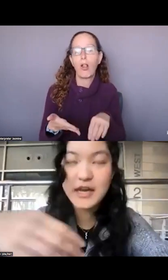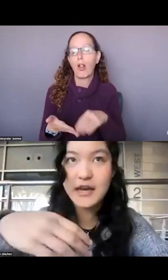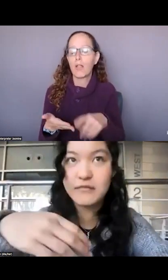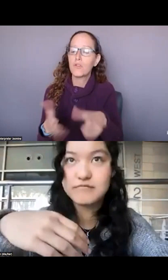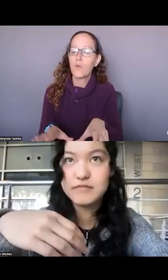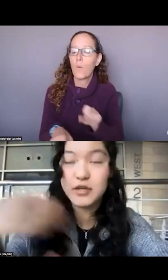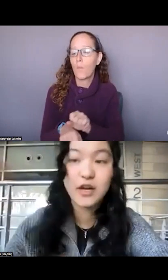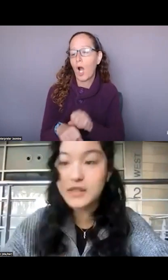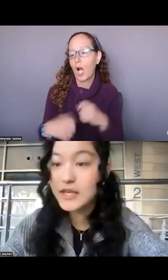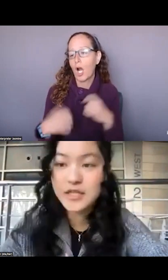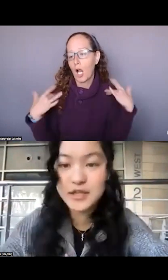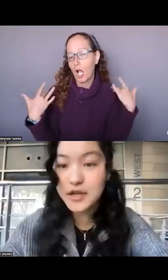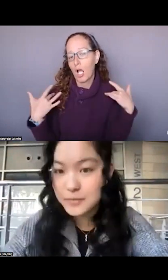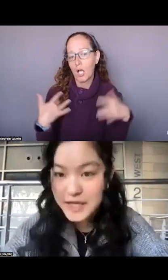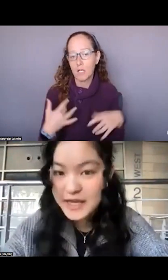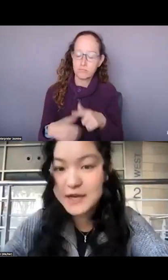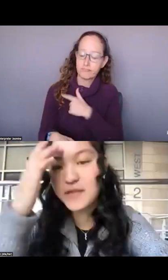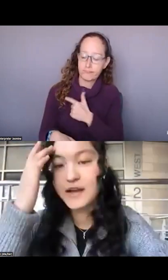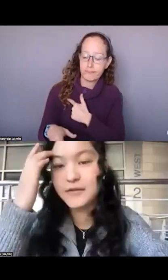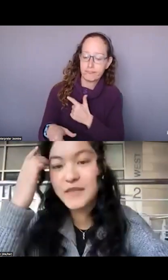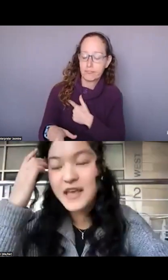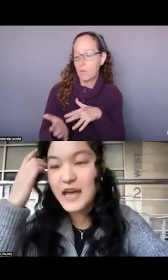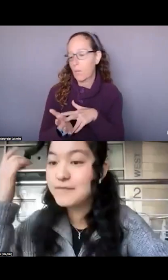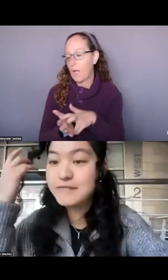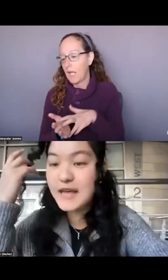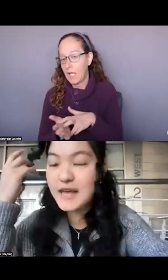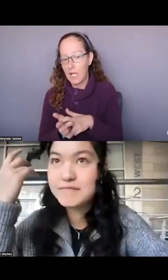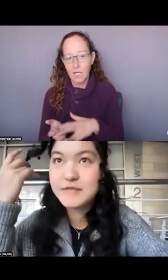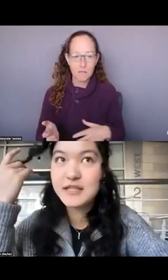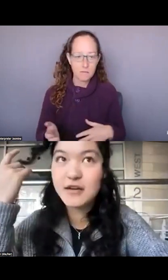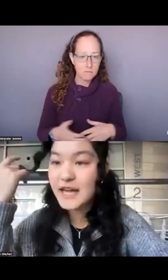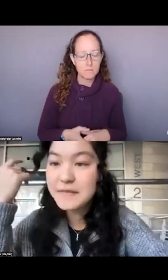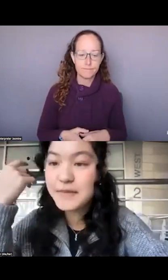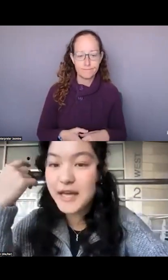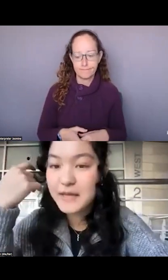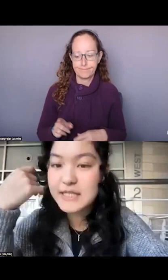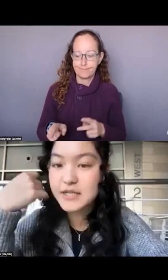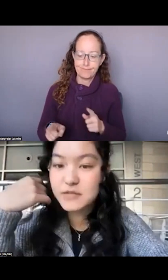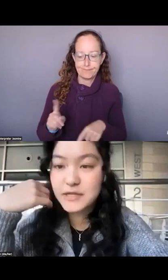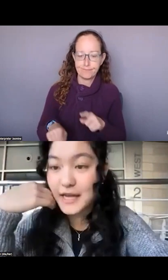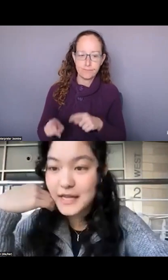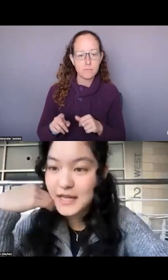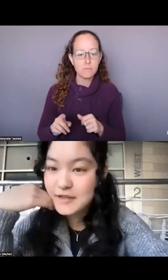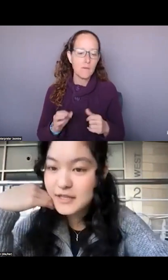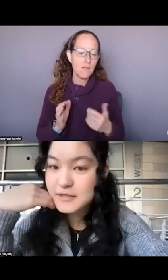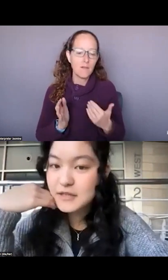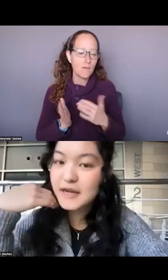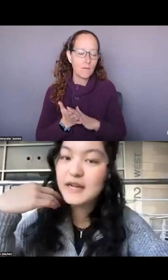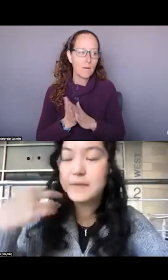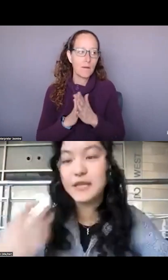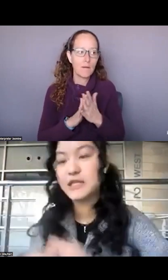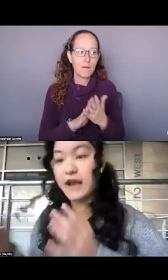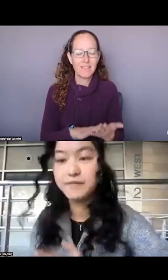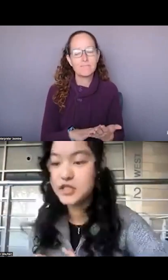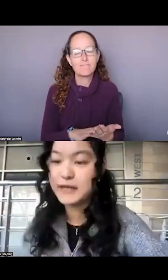work. You're called lazy, you're called weak. And it just over time became easier to pretend like everything was all